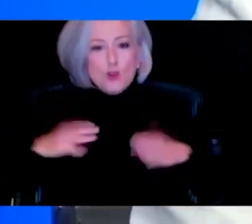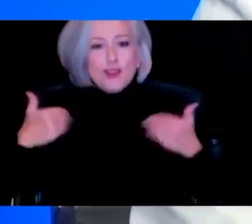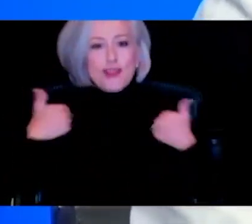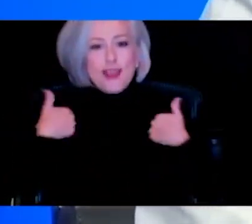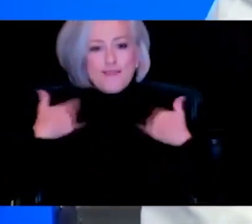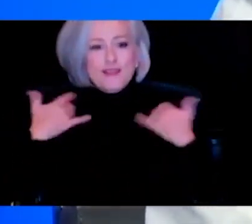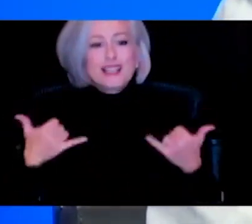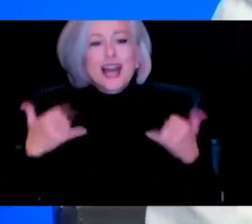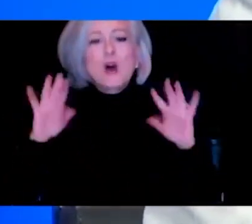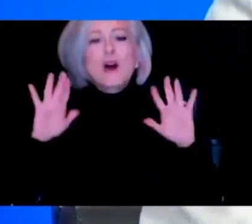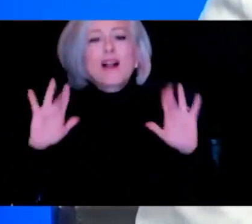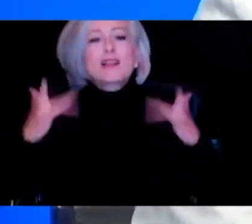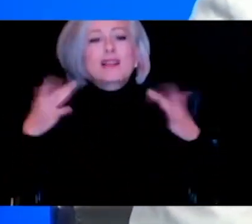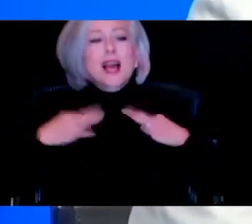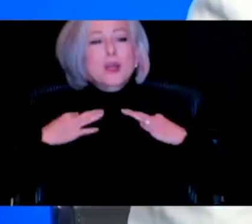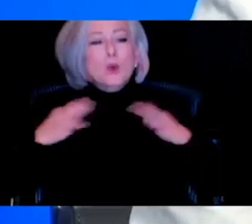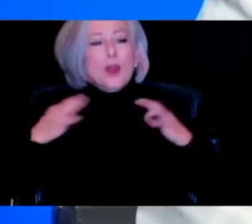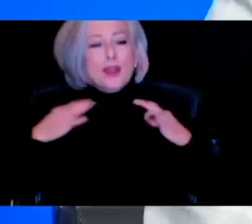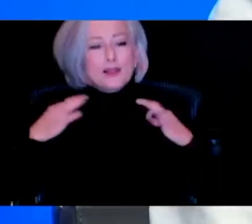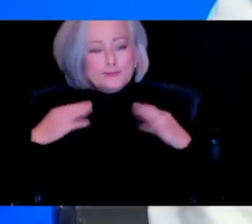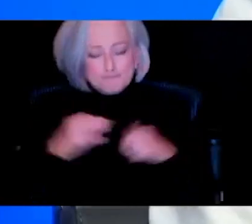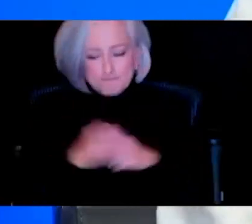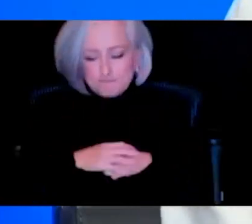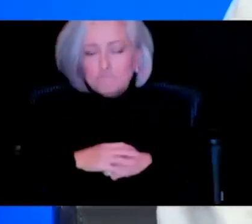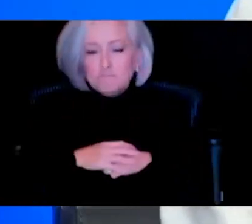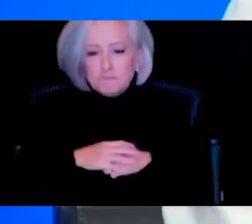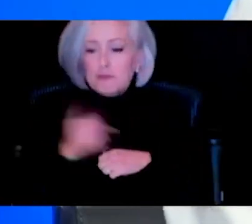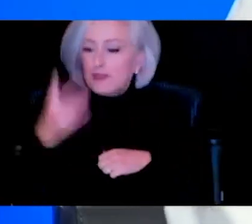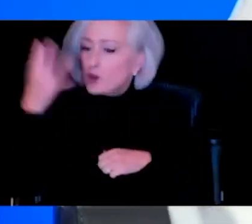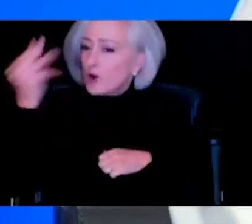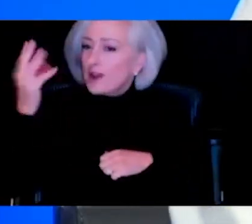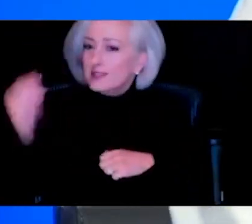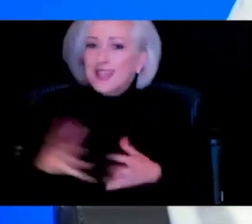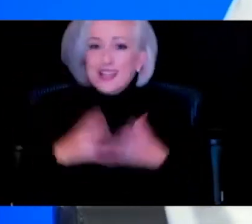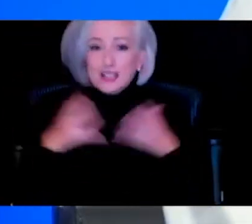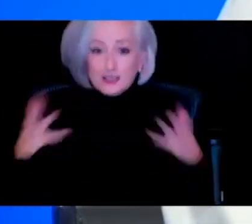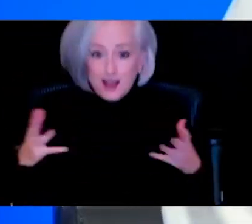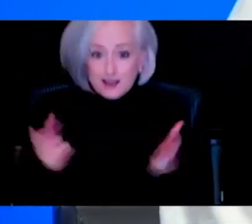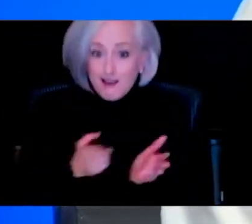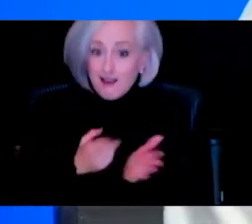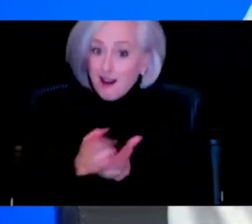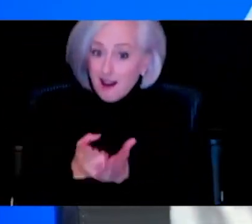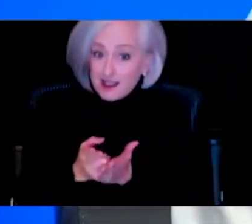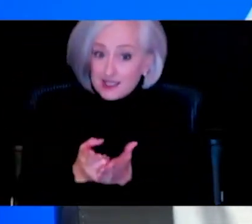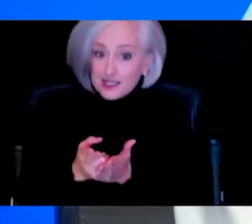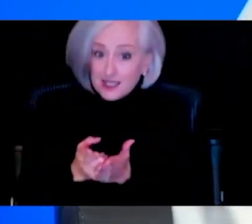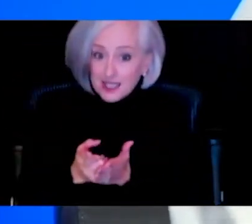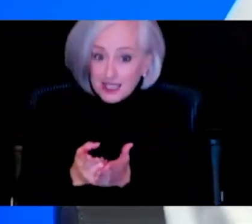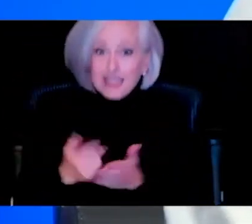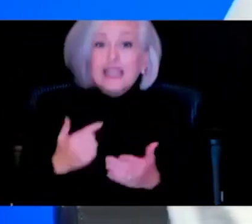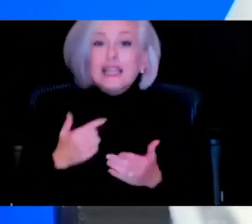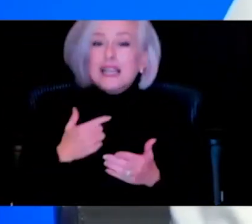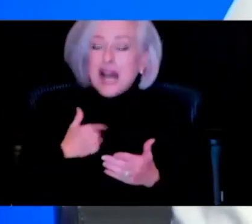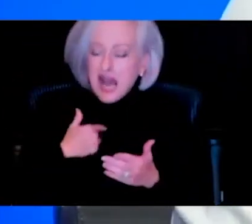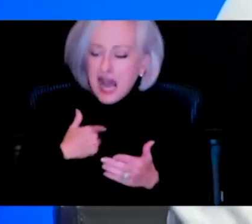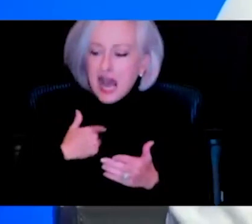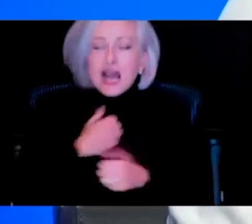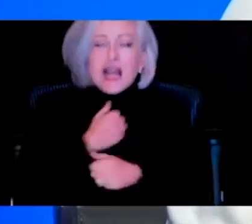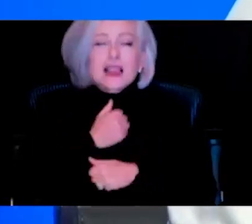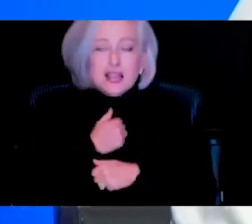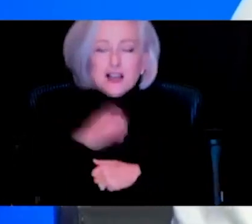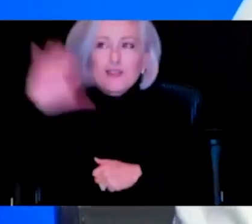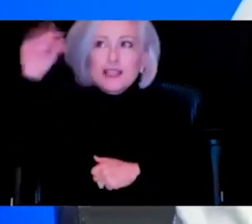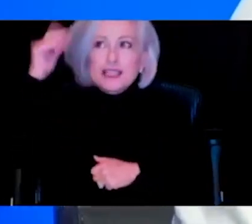lightweight. And if you're outdoors a lot, I'll be honest, as someone who loves sunscreen, I struggle with even reapplying sunscreen when I'm out.